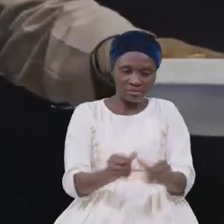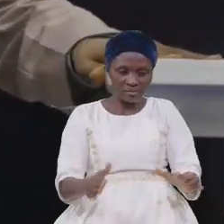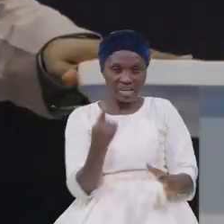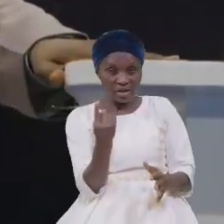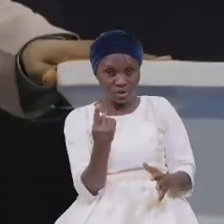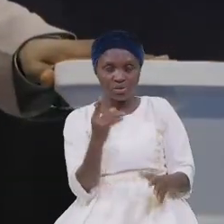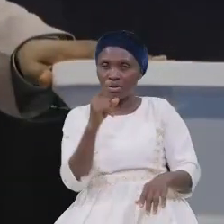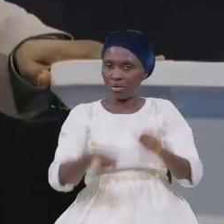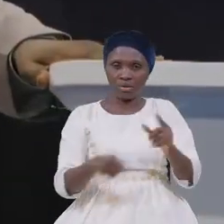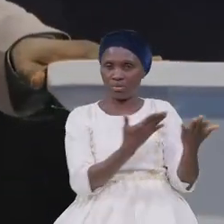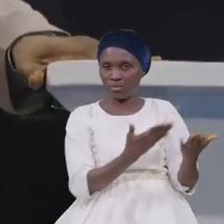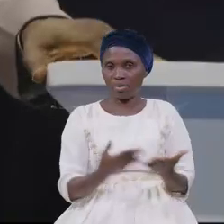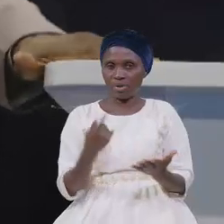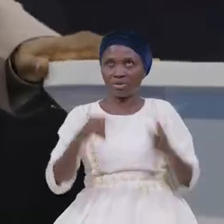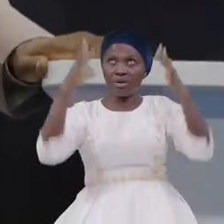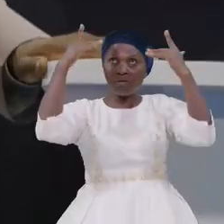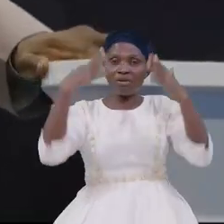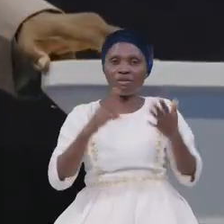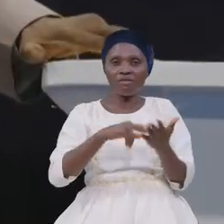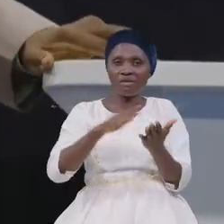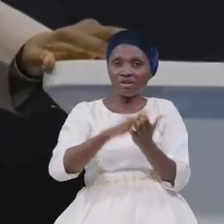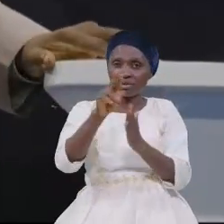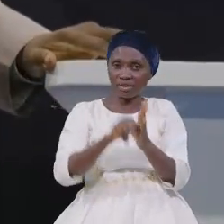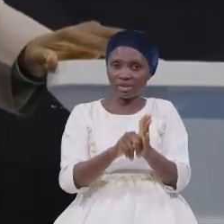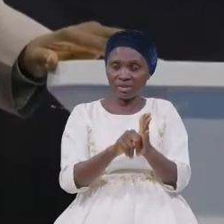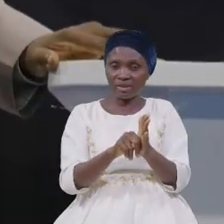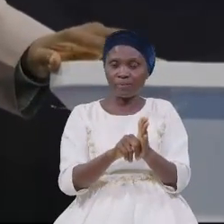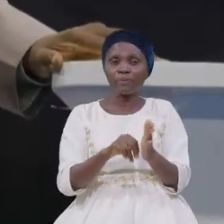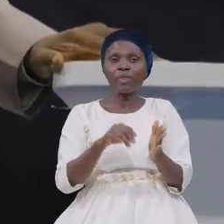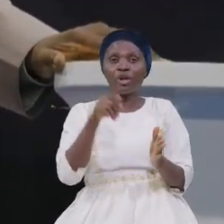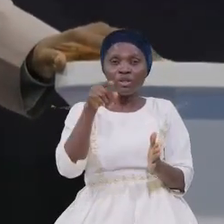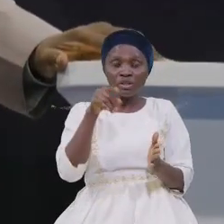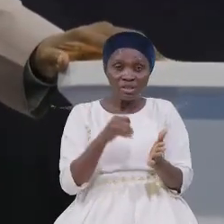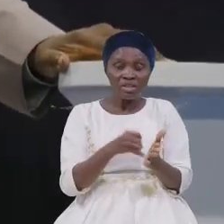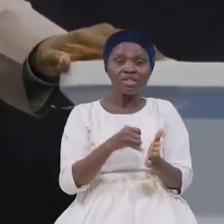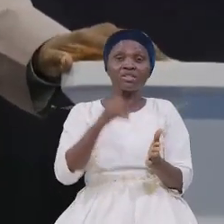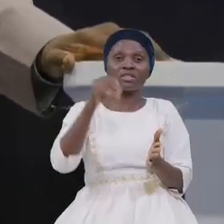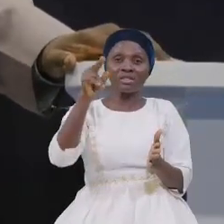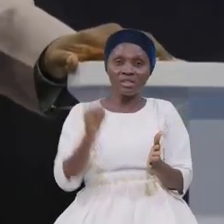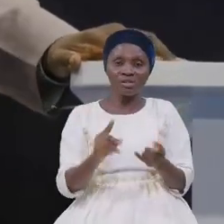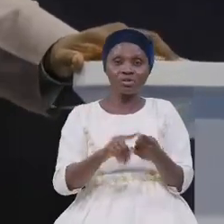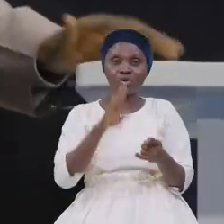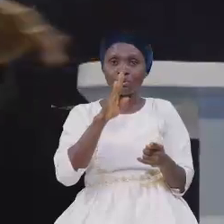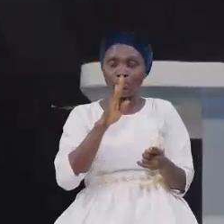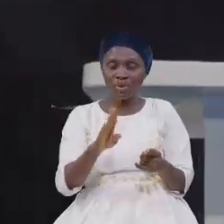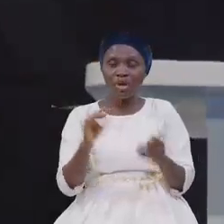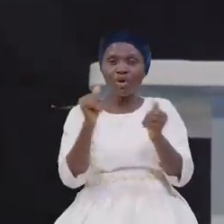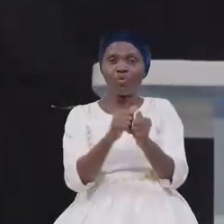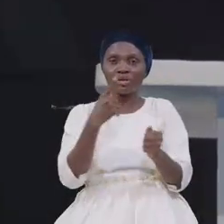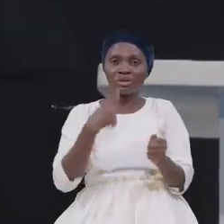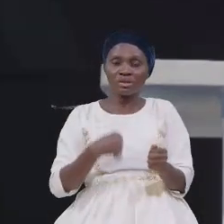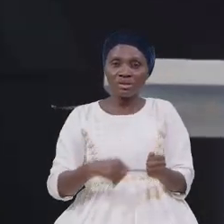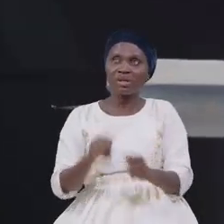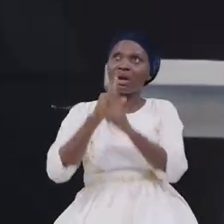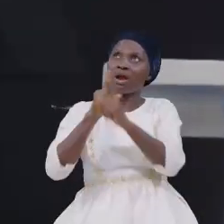the rain of righteousness. It still has to be the response of God. It has to be the